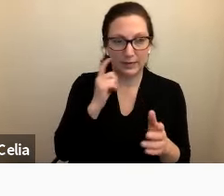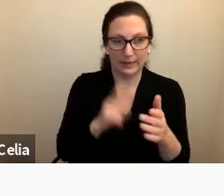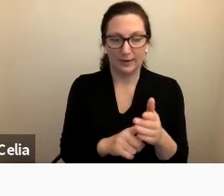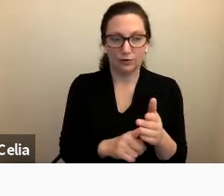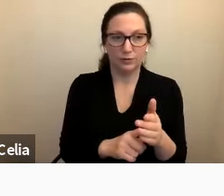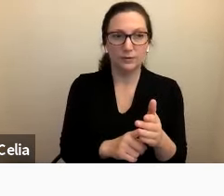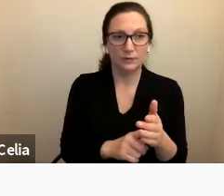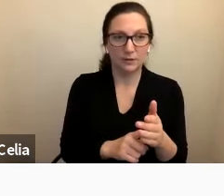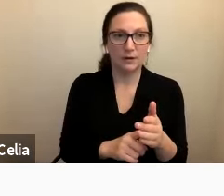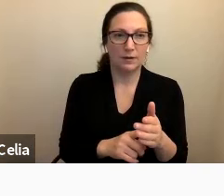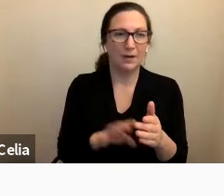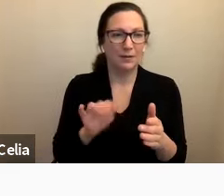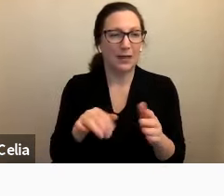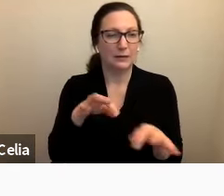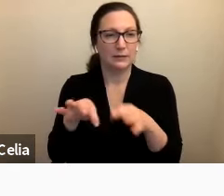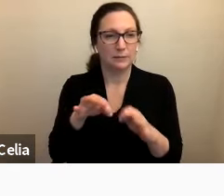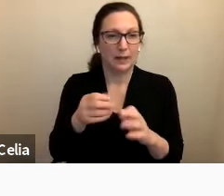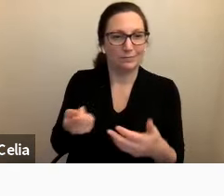which is explained on the overview page.